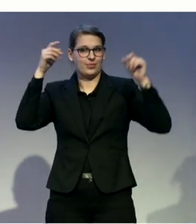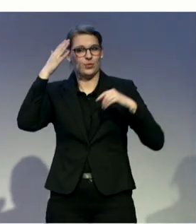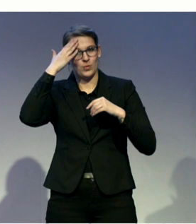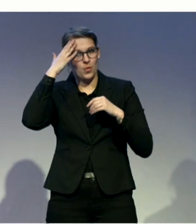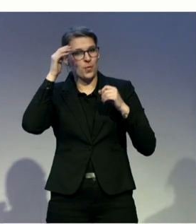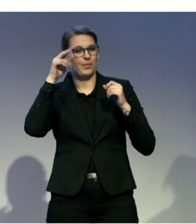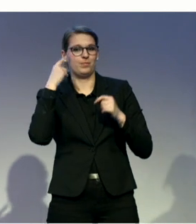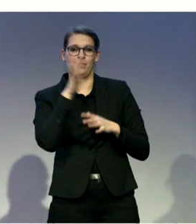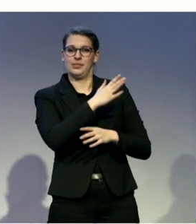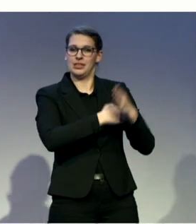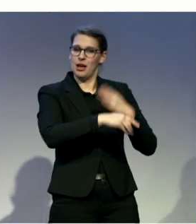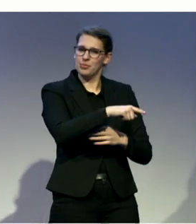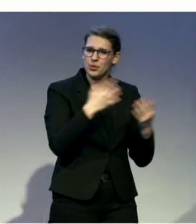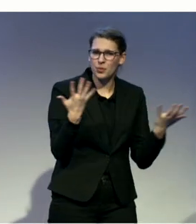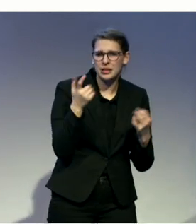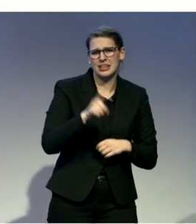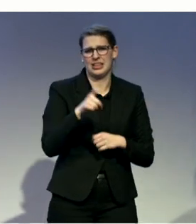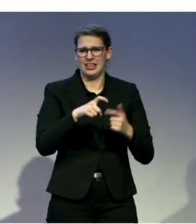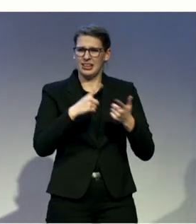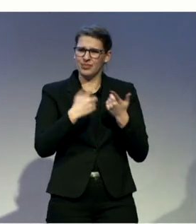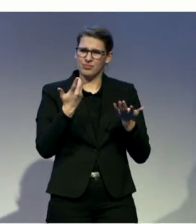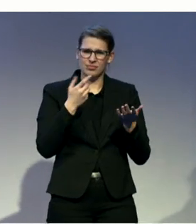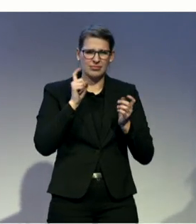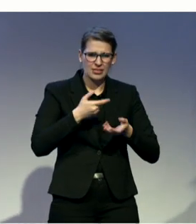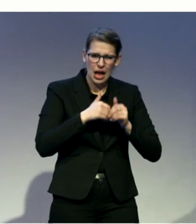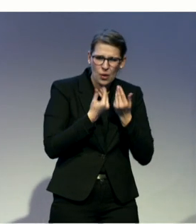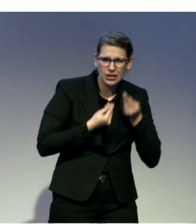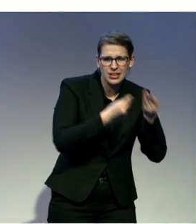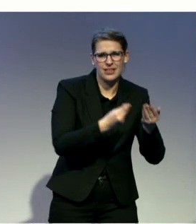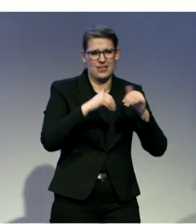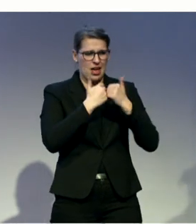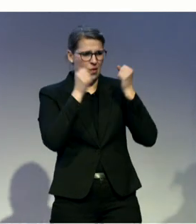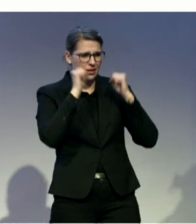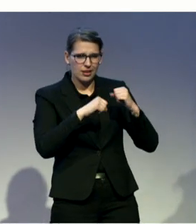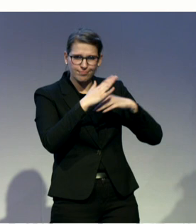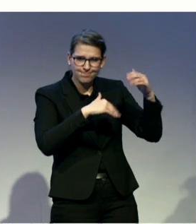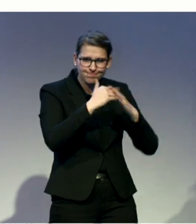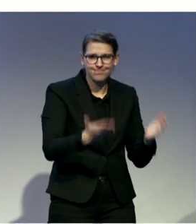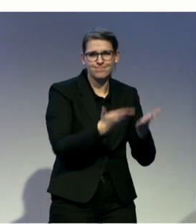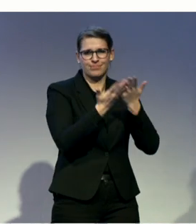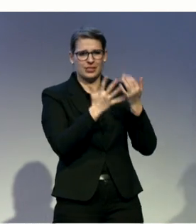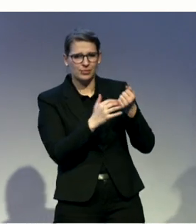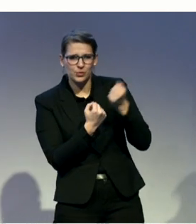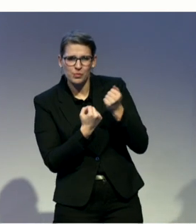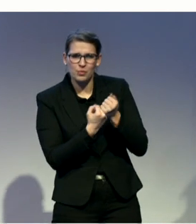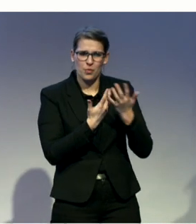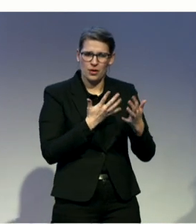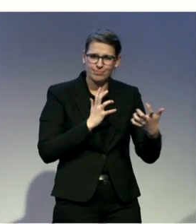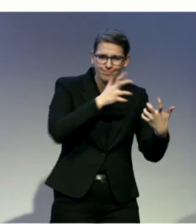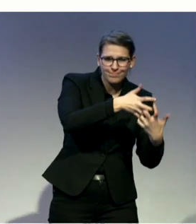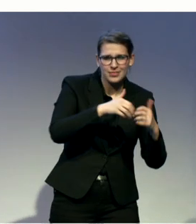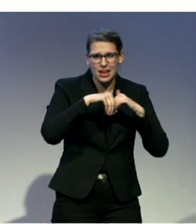to structure this, and how to respond better to their needs. And secondly, it's about the lack